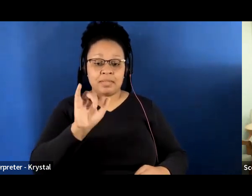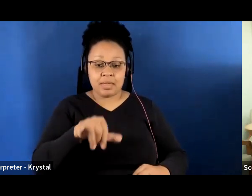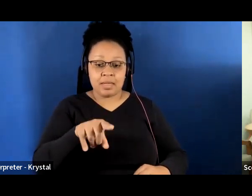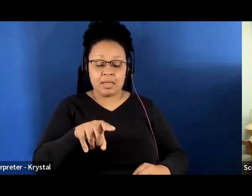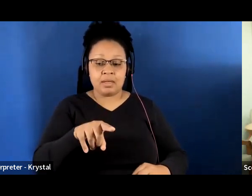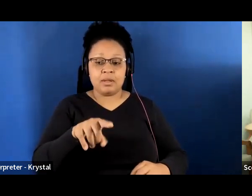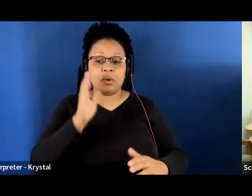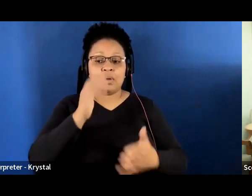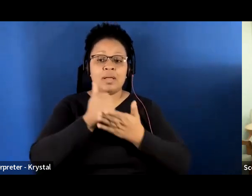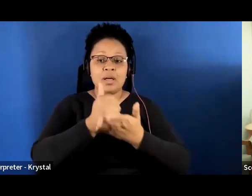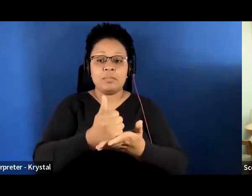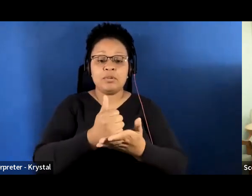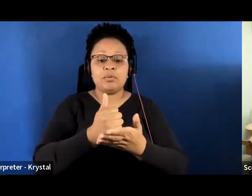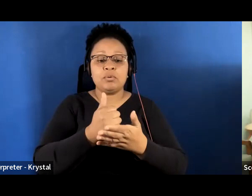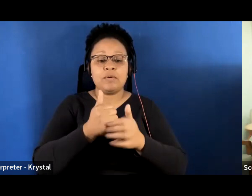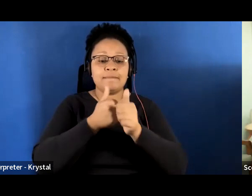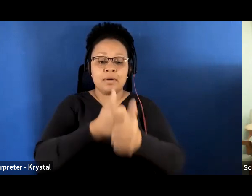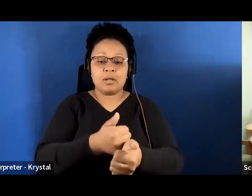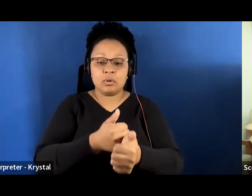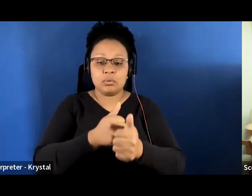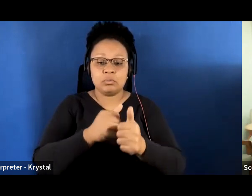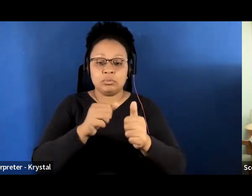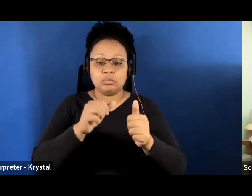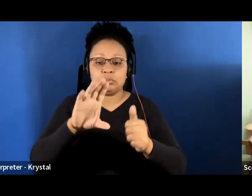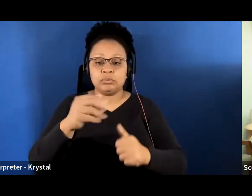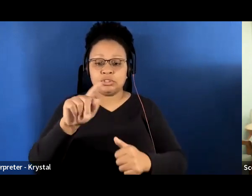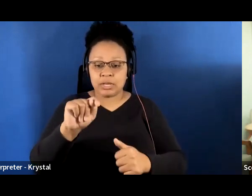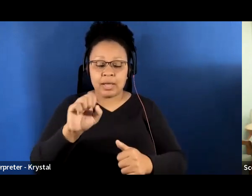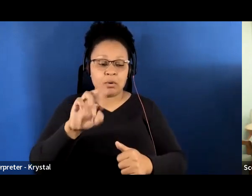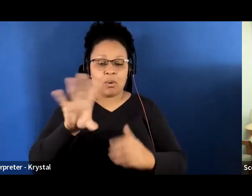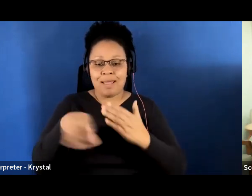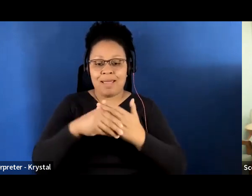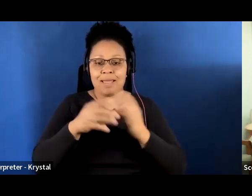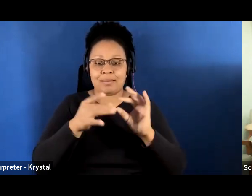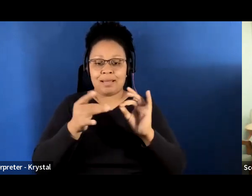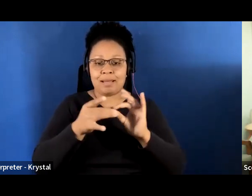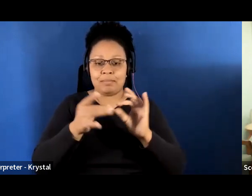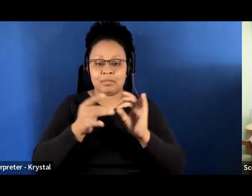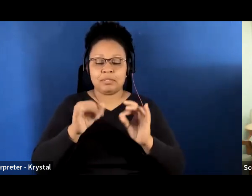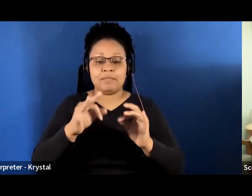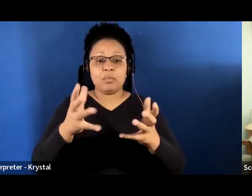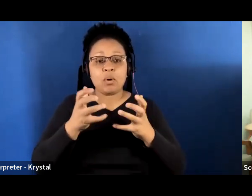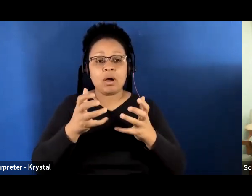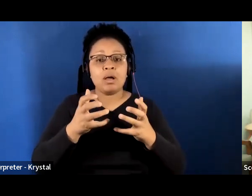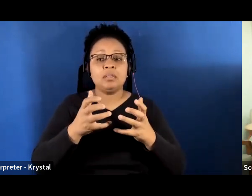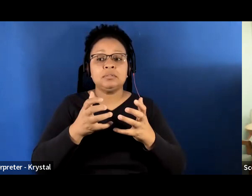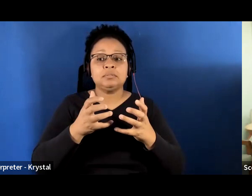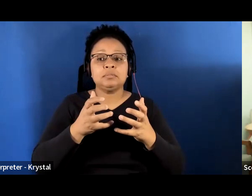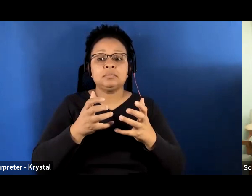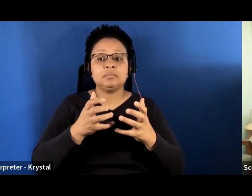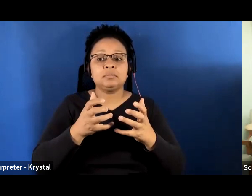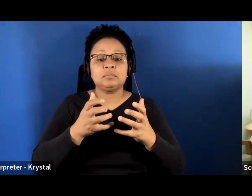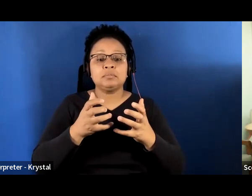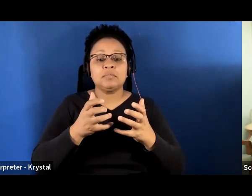that will allow you to follow along with the chat or add your comments. If you would like to turn